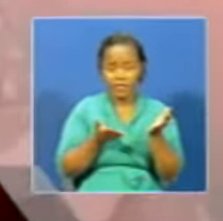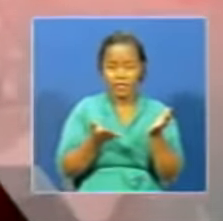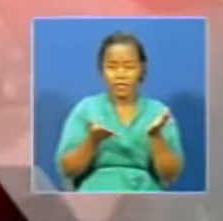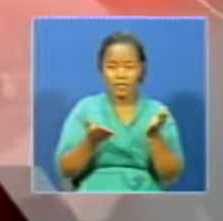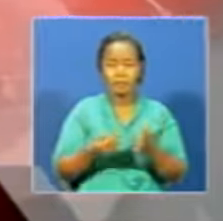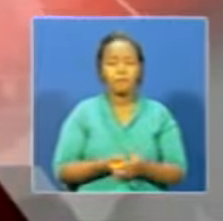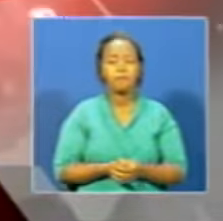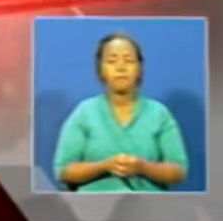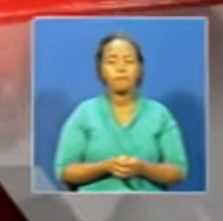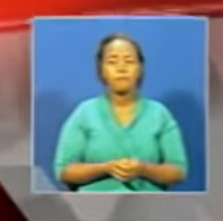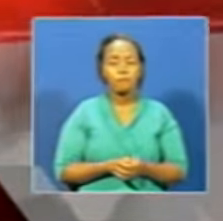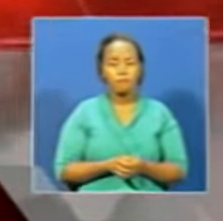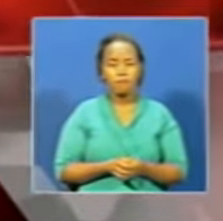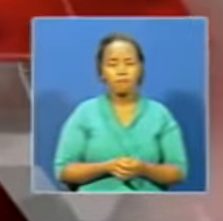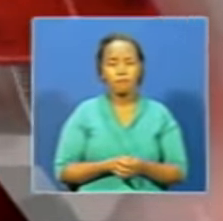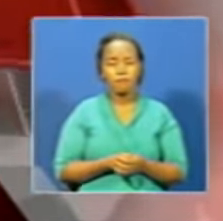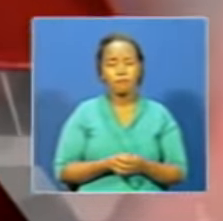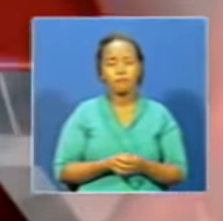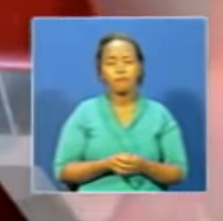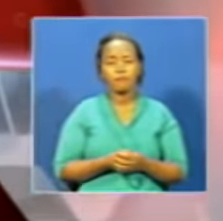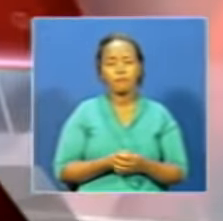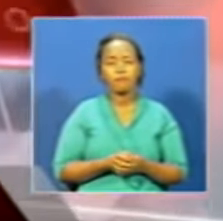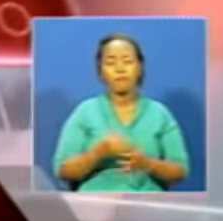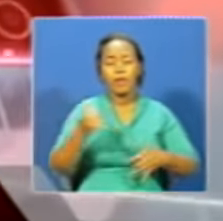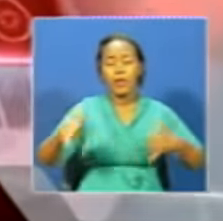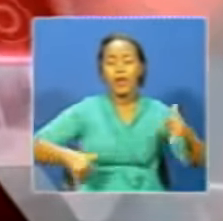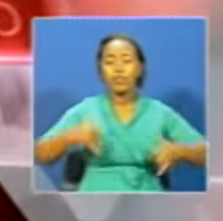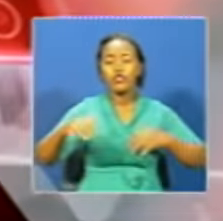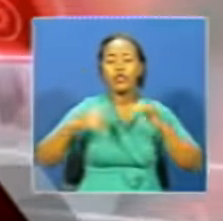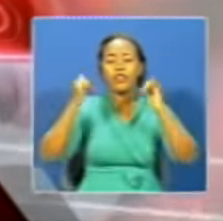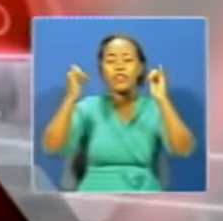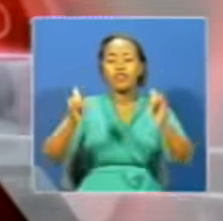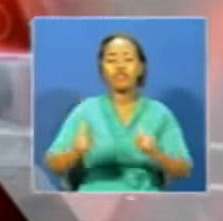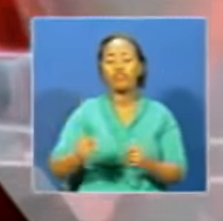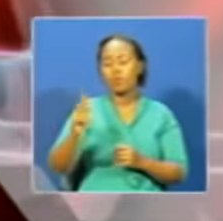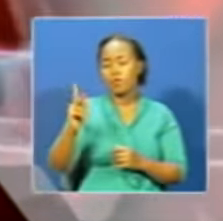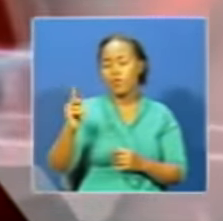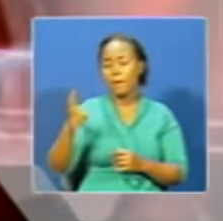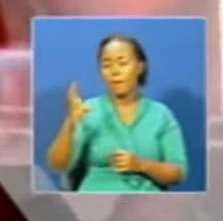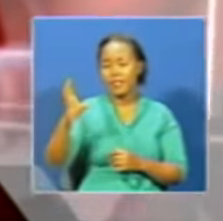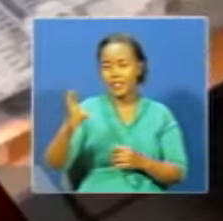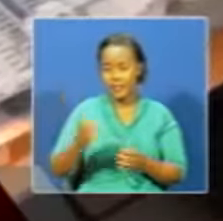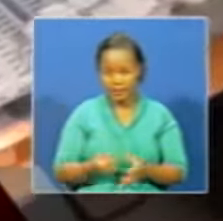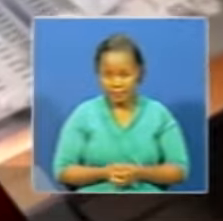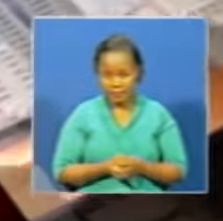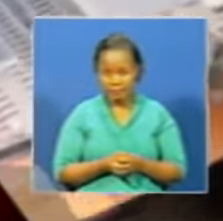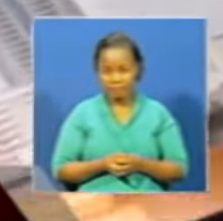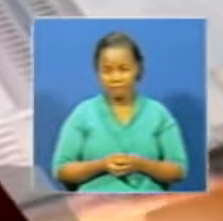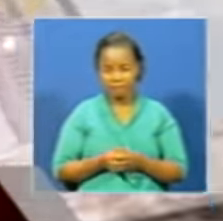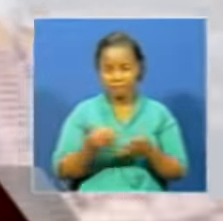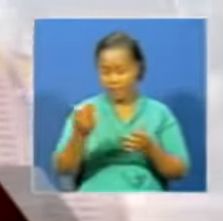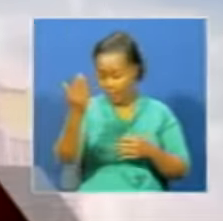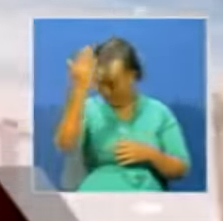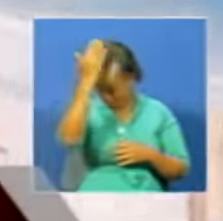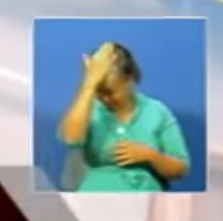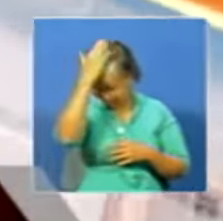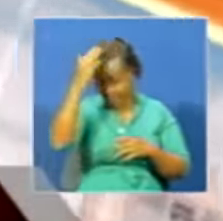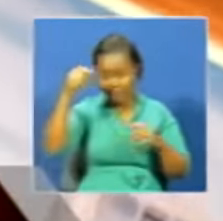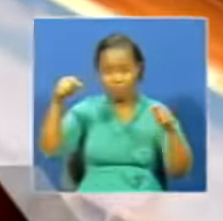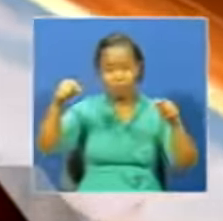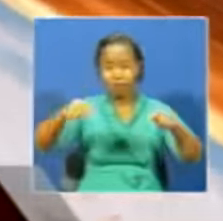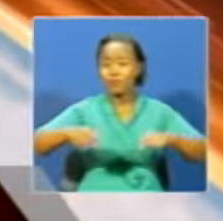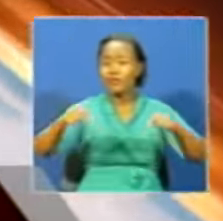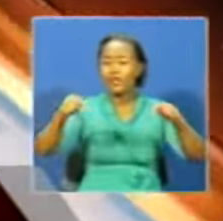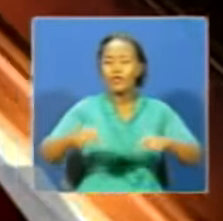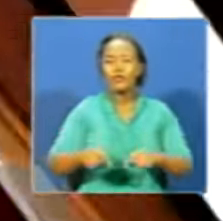Furahia sura mpya ya darubini ya Channel One. The Kenya Broadcasting Corporation Monday was the top trending